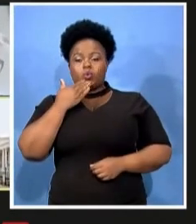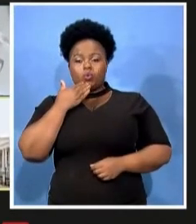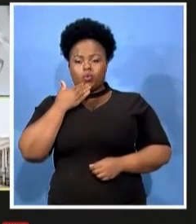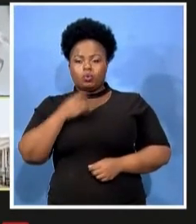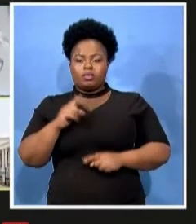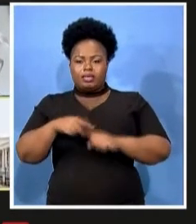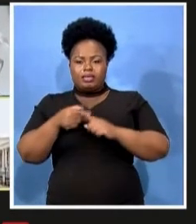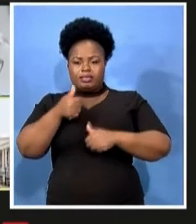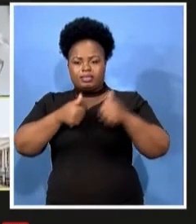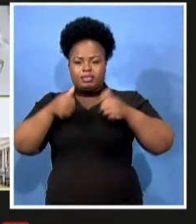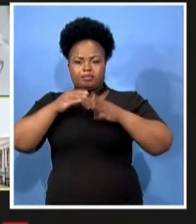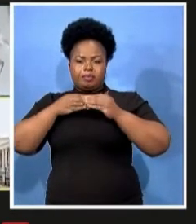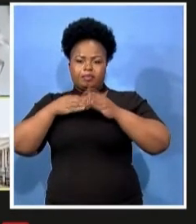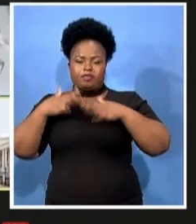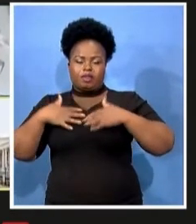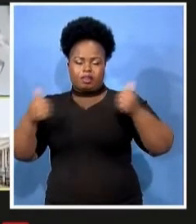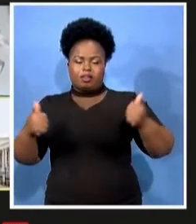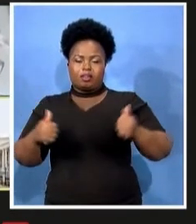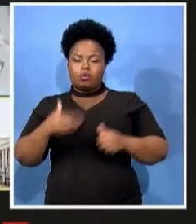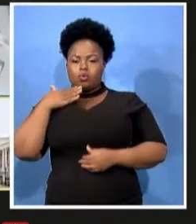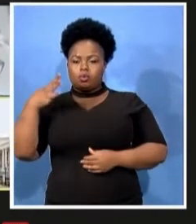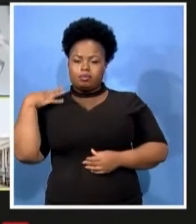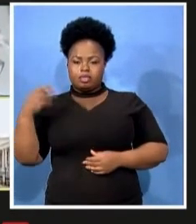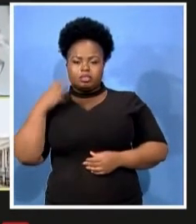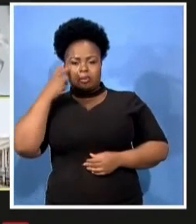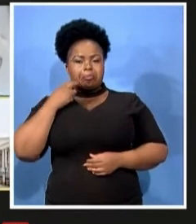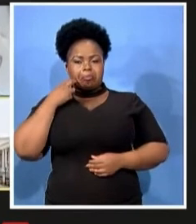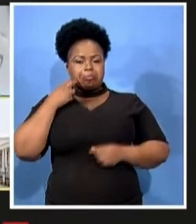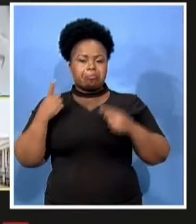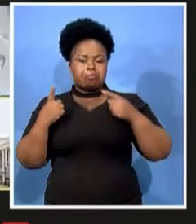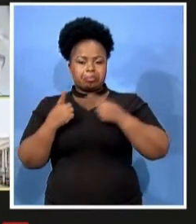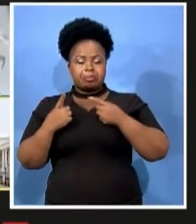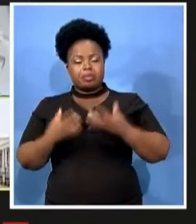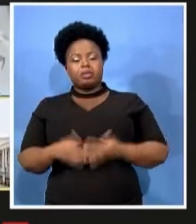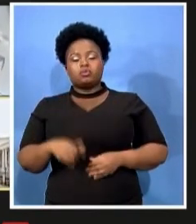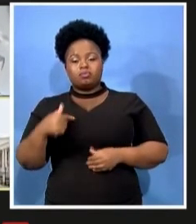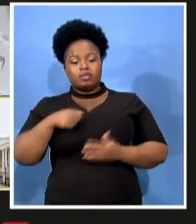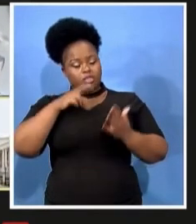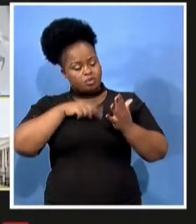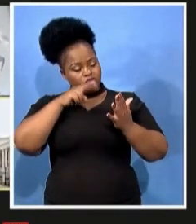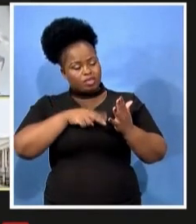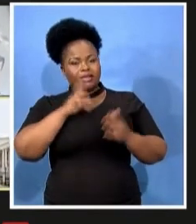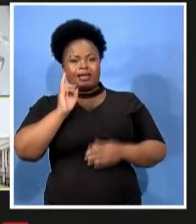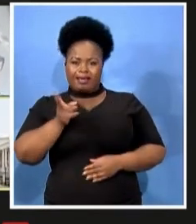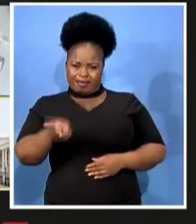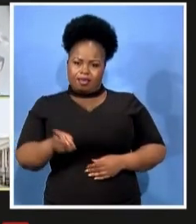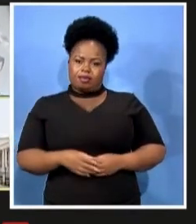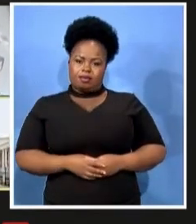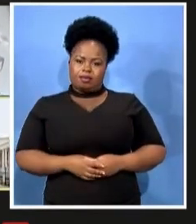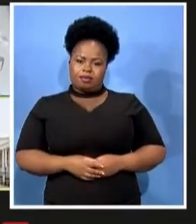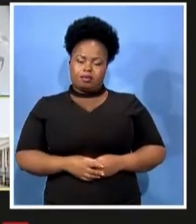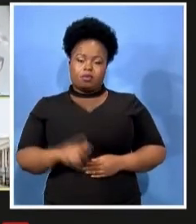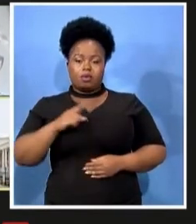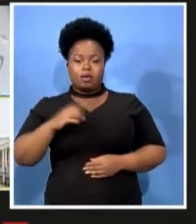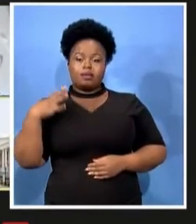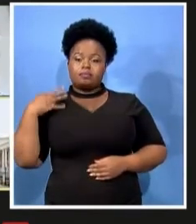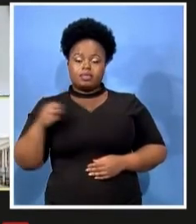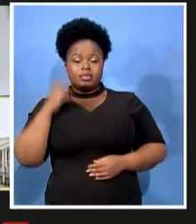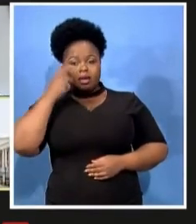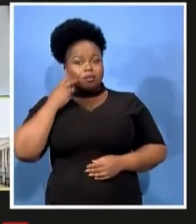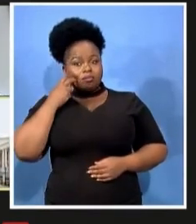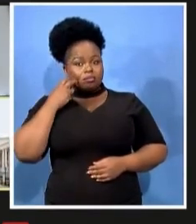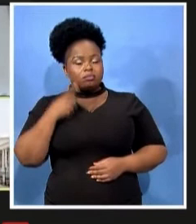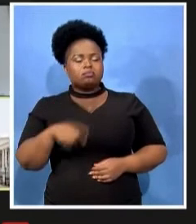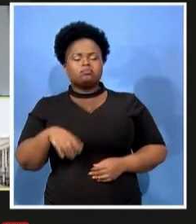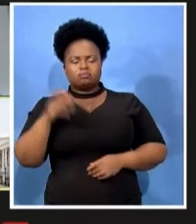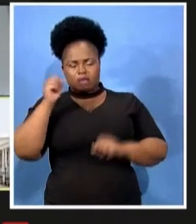And therefore, I am reading this again so that Minister Mkhize can also be aware that we have received